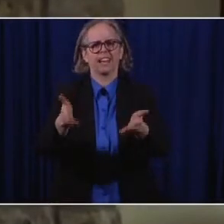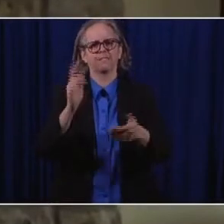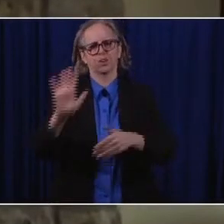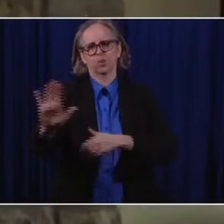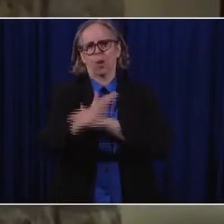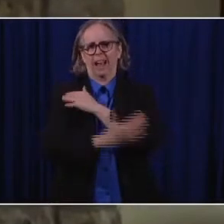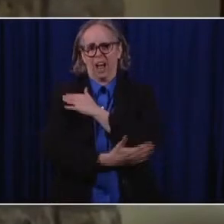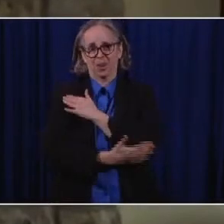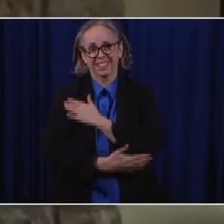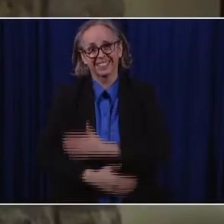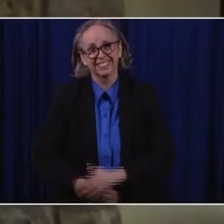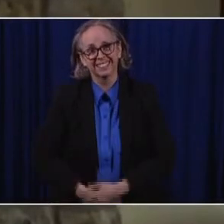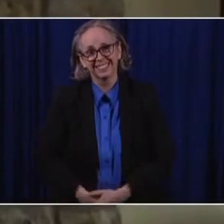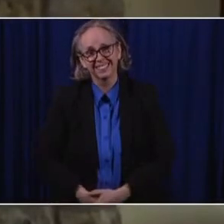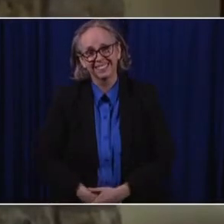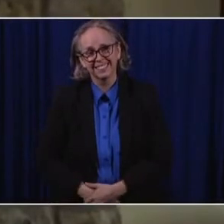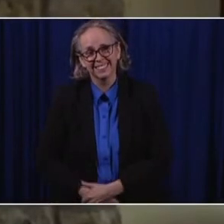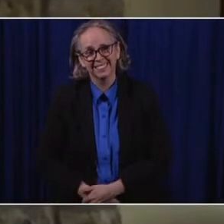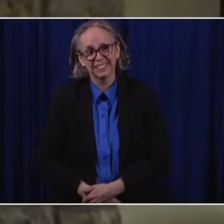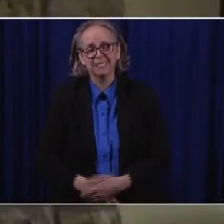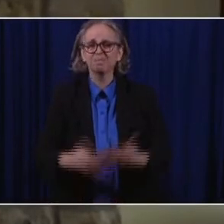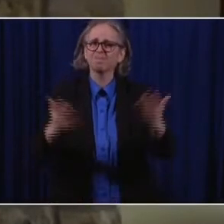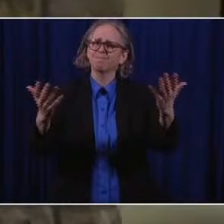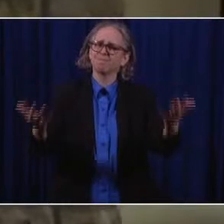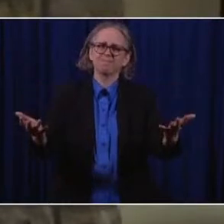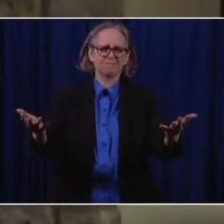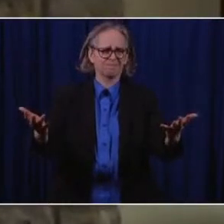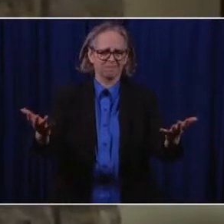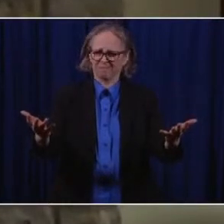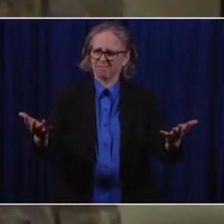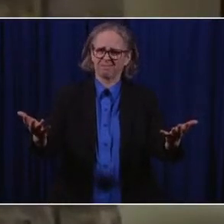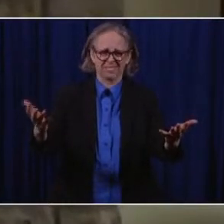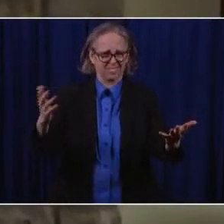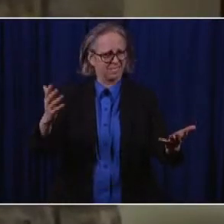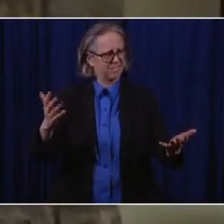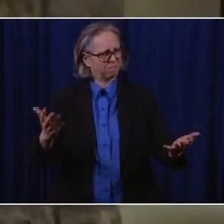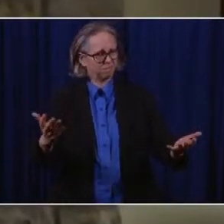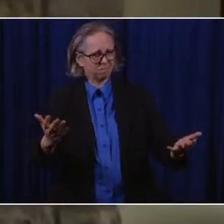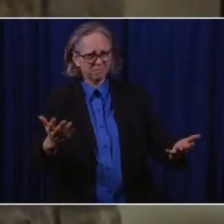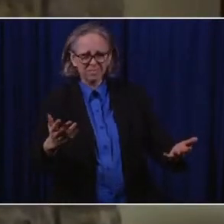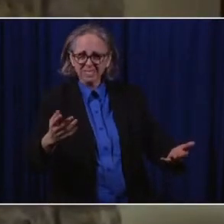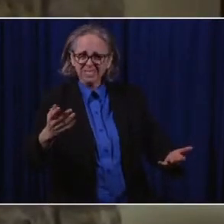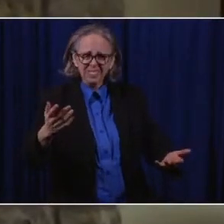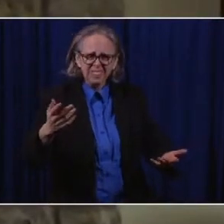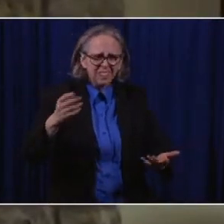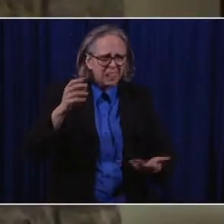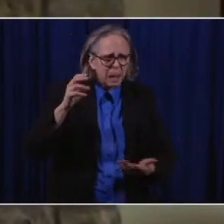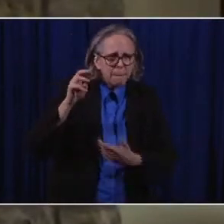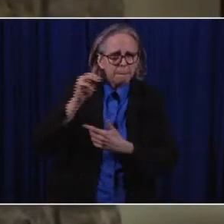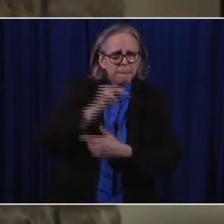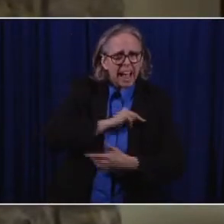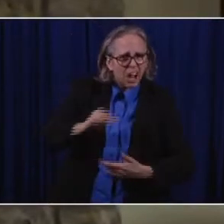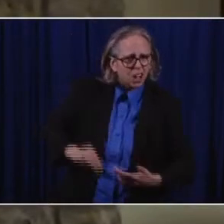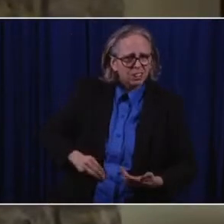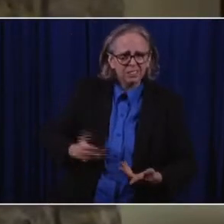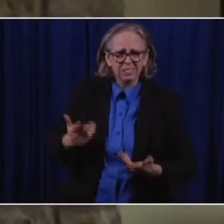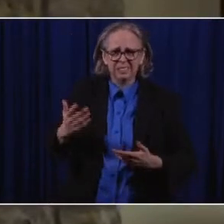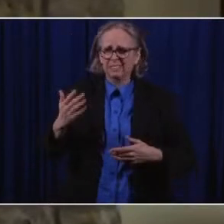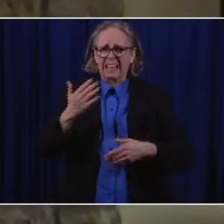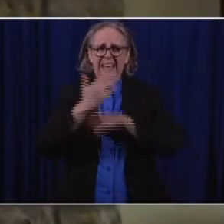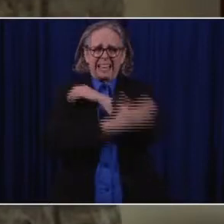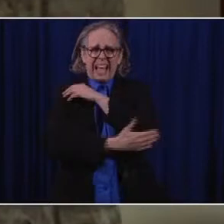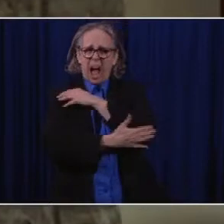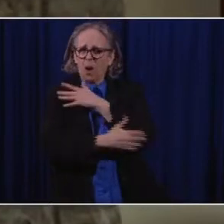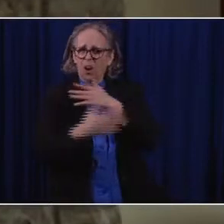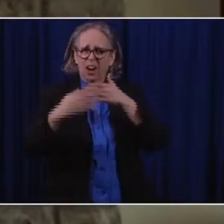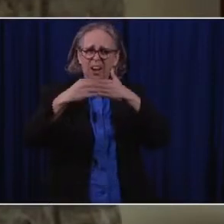Okay, thank you. I mean, all really we have to do is be contacted by a mayor, contacted by a county commissioner, contacted by the